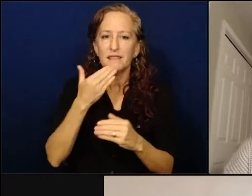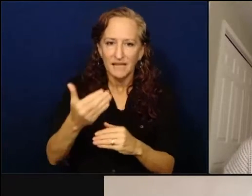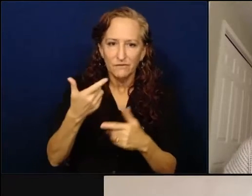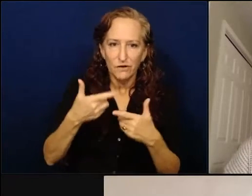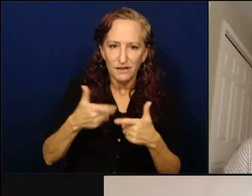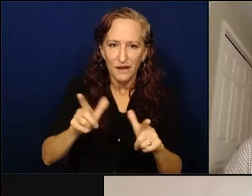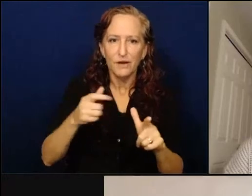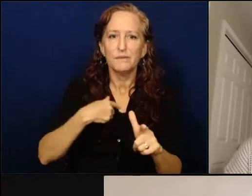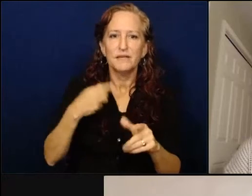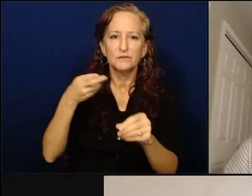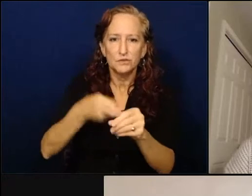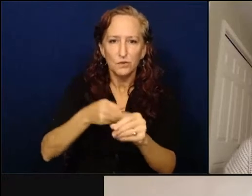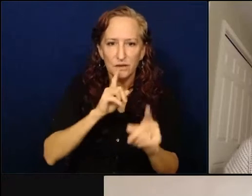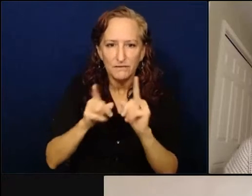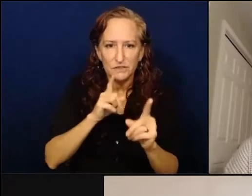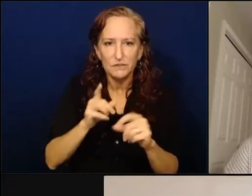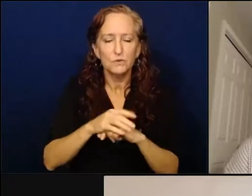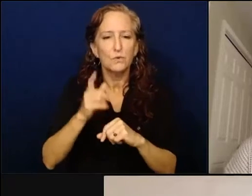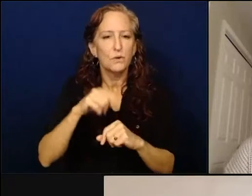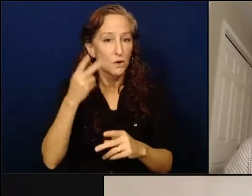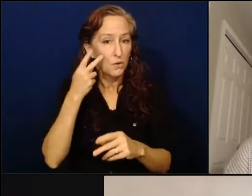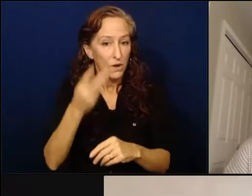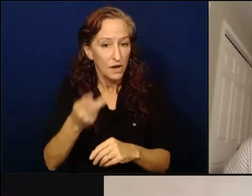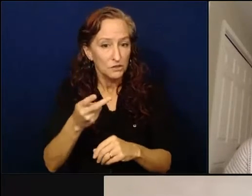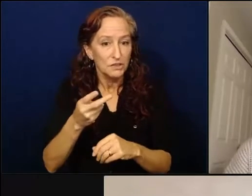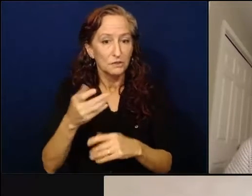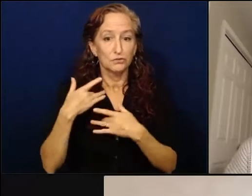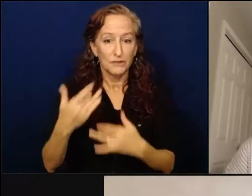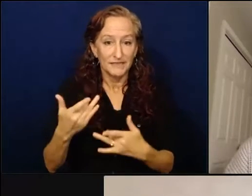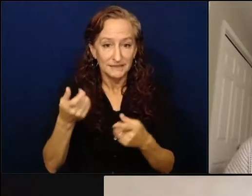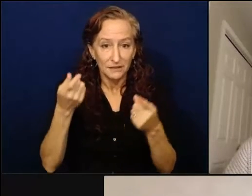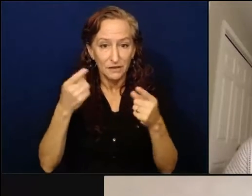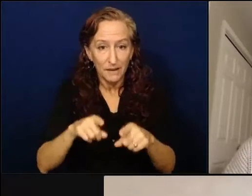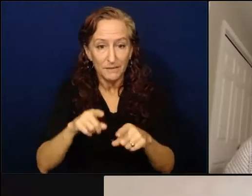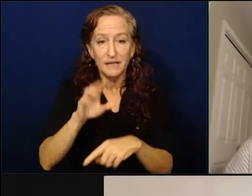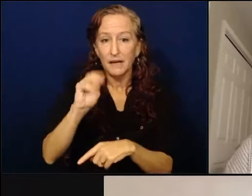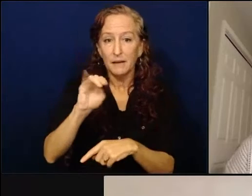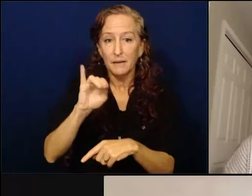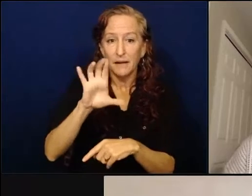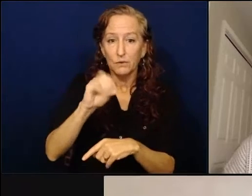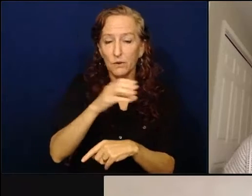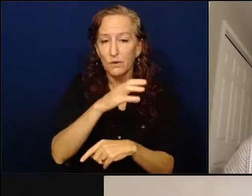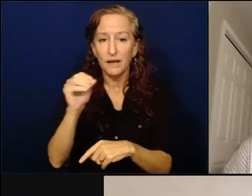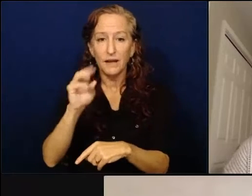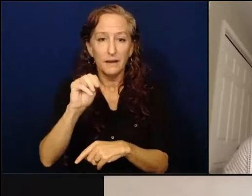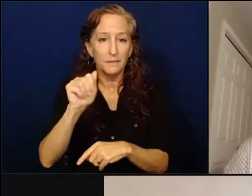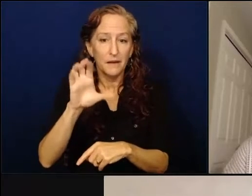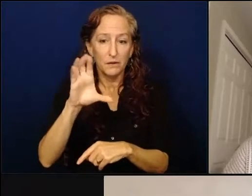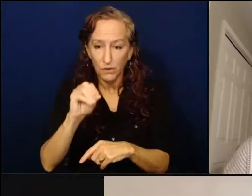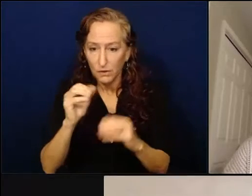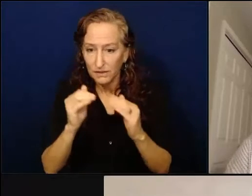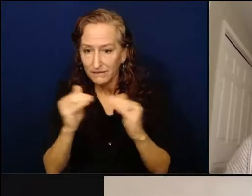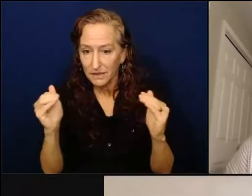watching closely as far as the trends that are happening at the micro level and macro level due to the impact of